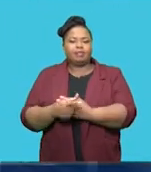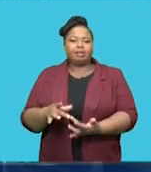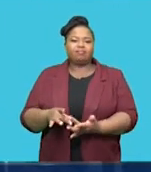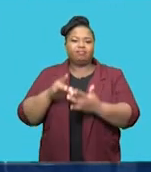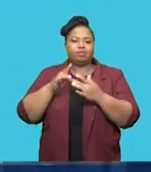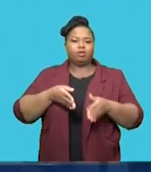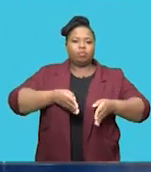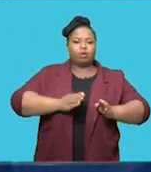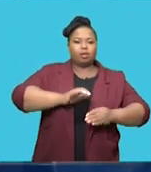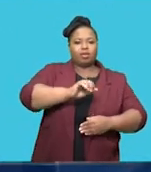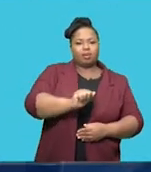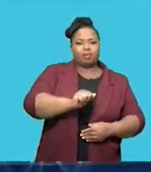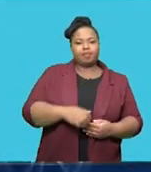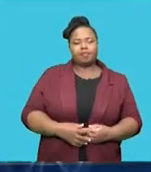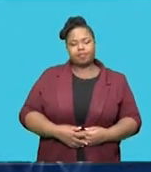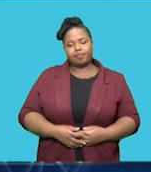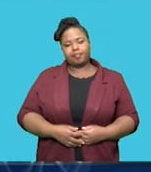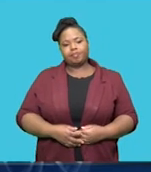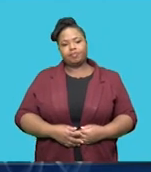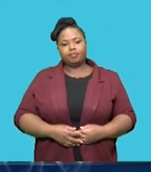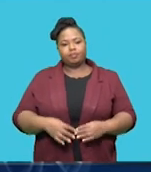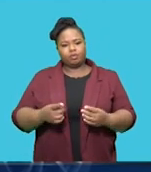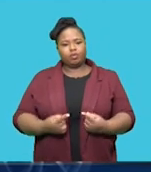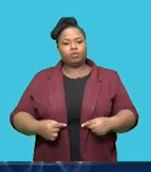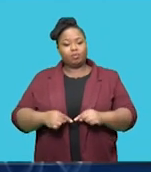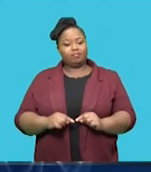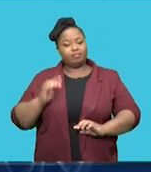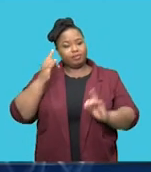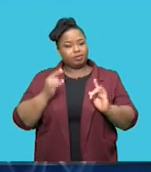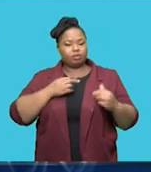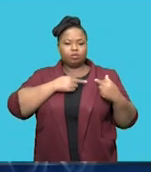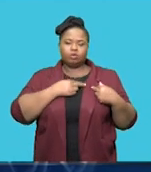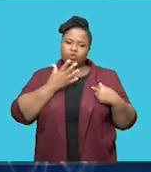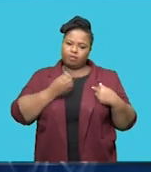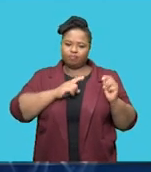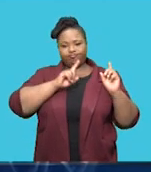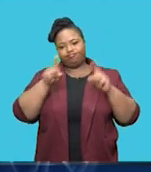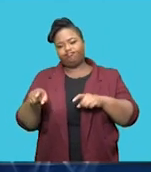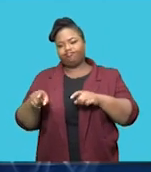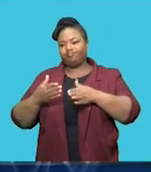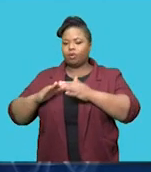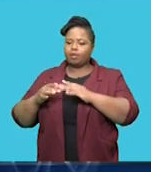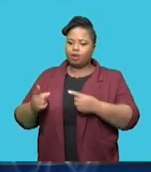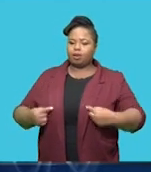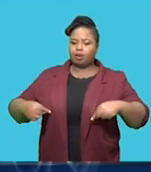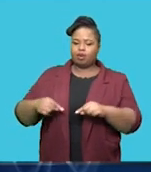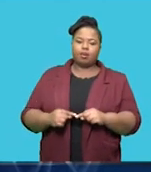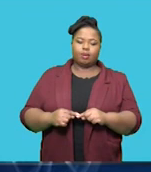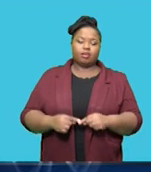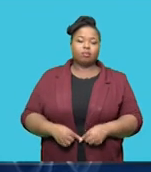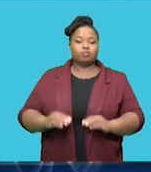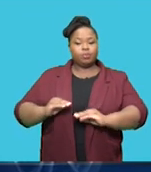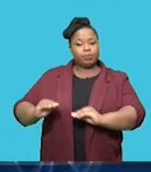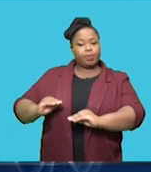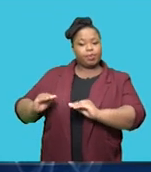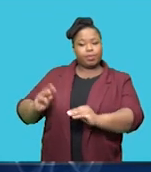A area of Zandspruit. We have a responsibility as a city to go to our communities and teach